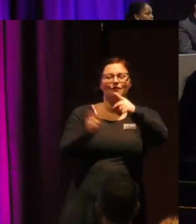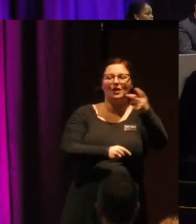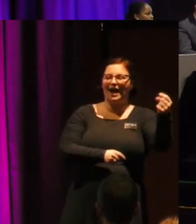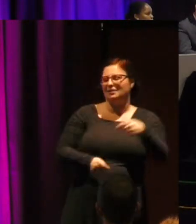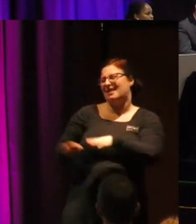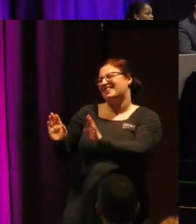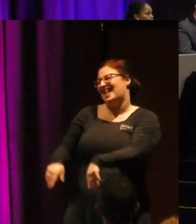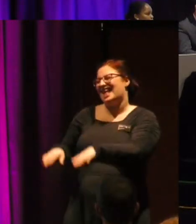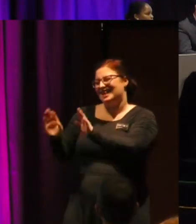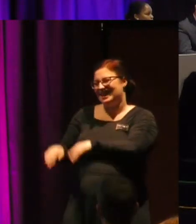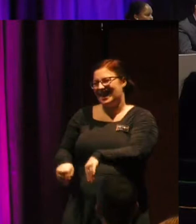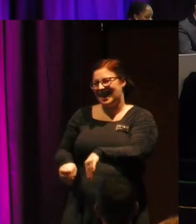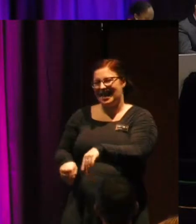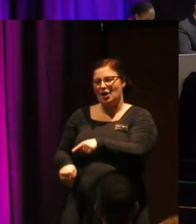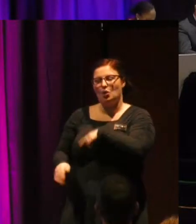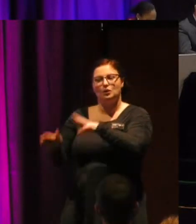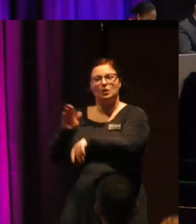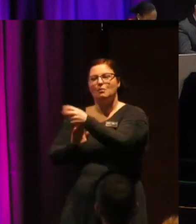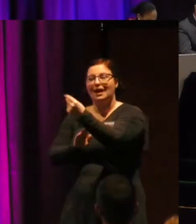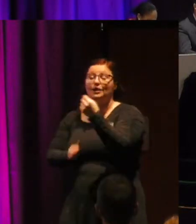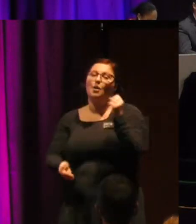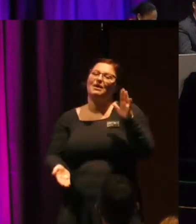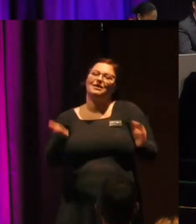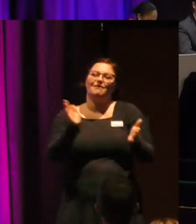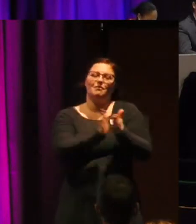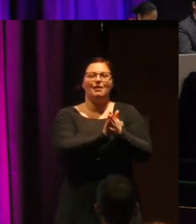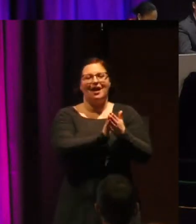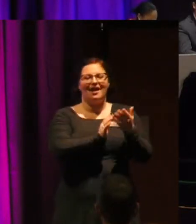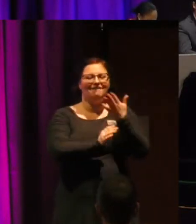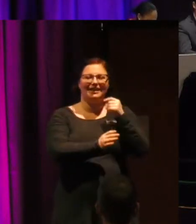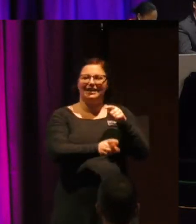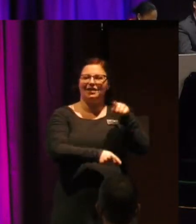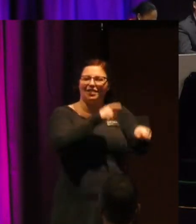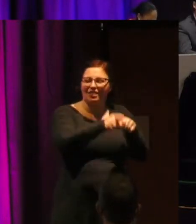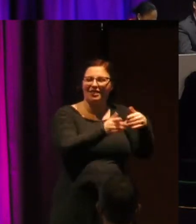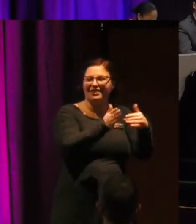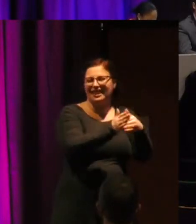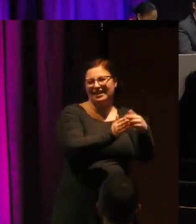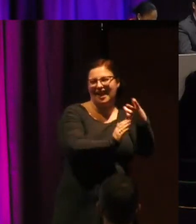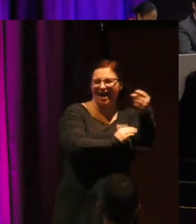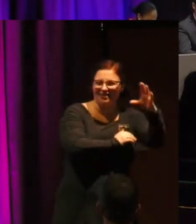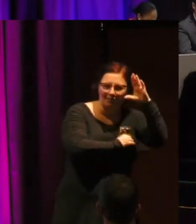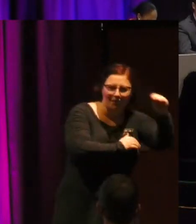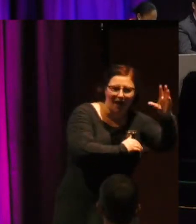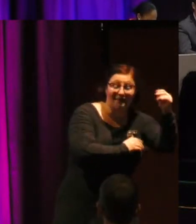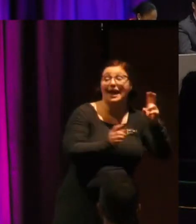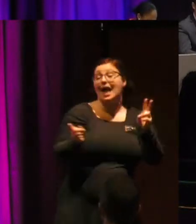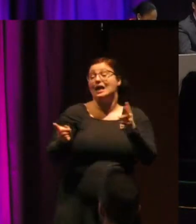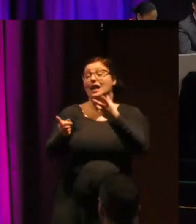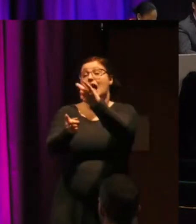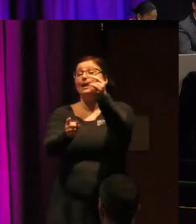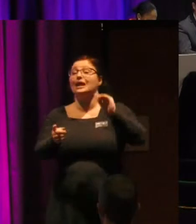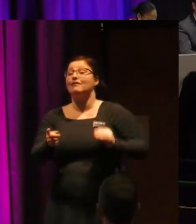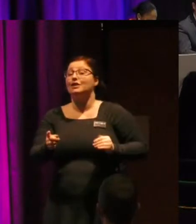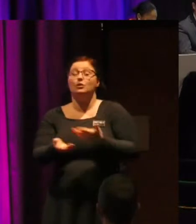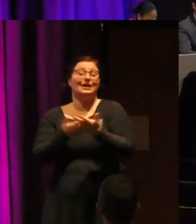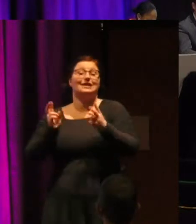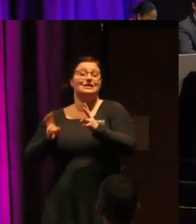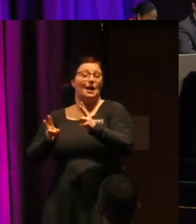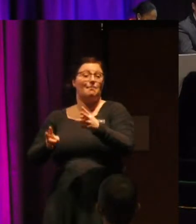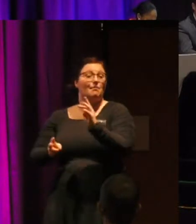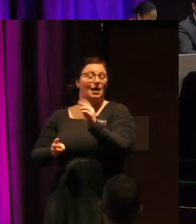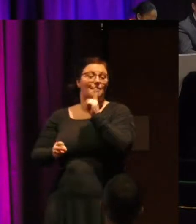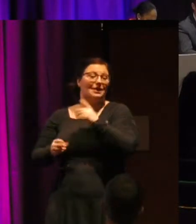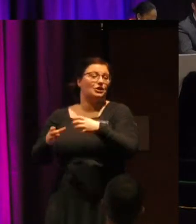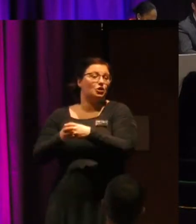in a different way compared to your male colleagues or to women who aren't necessarily women of color? Like, do you think